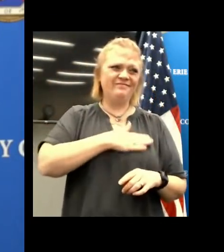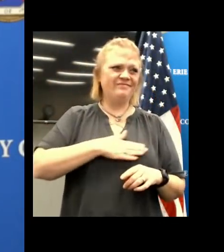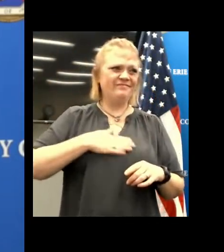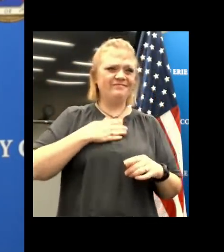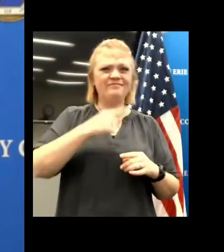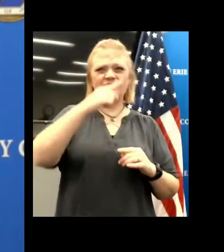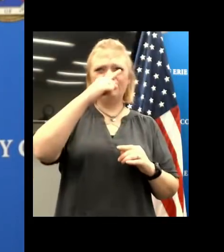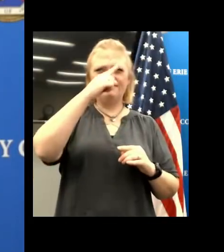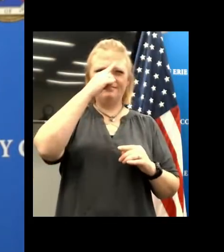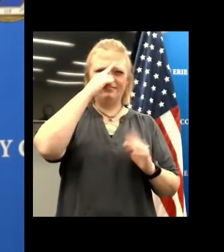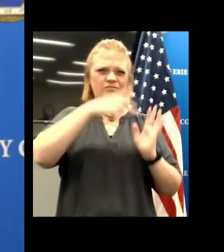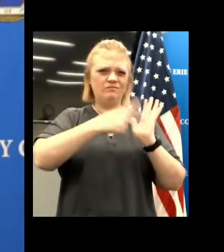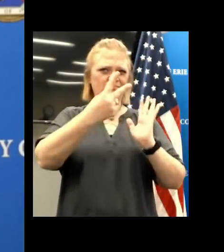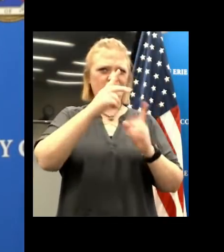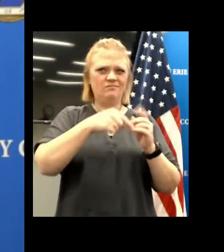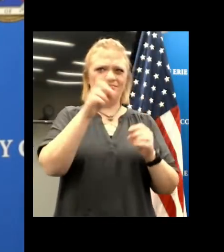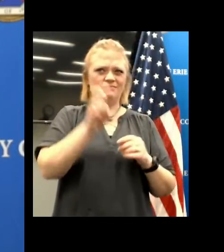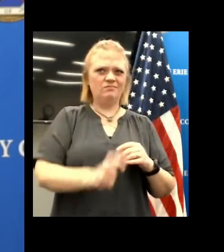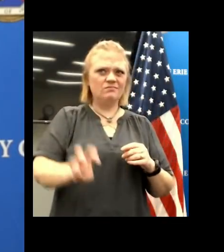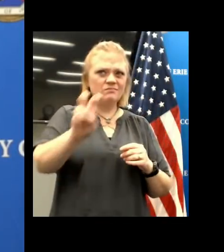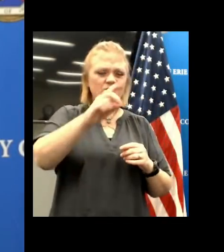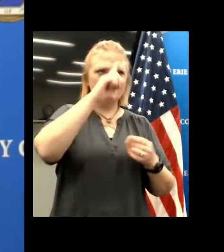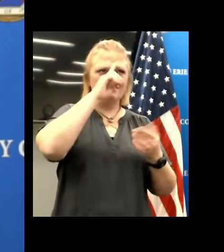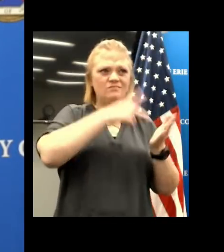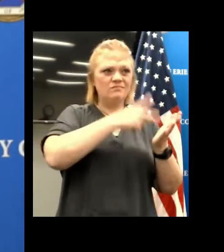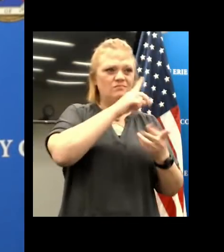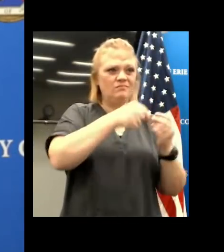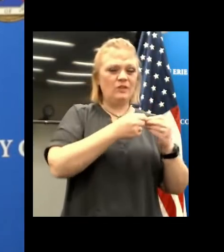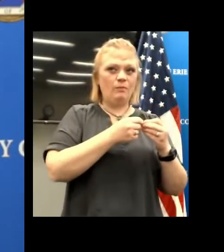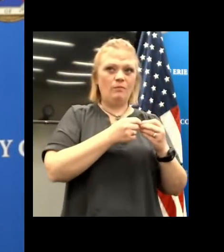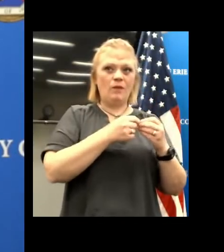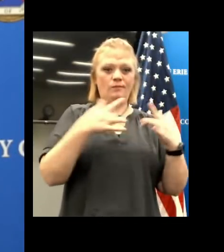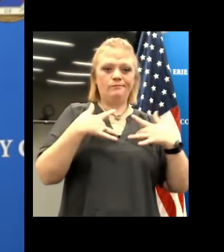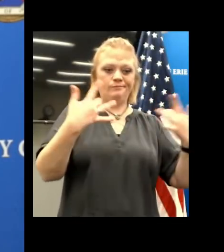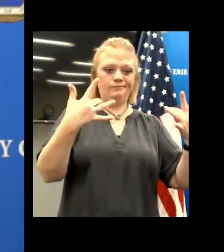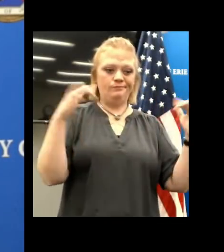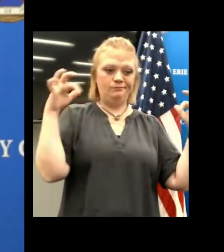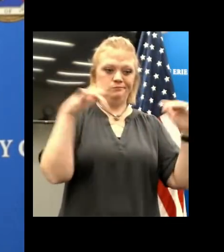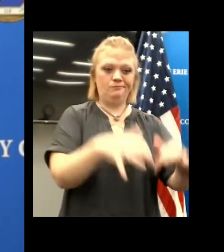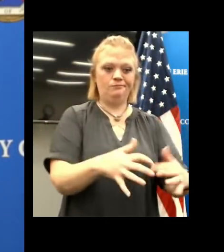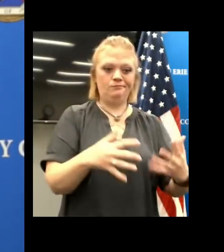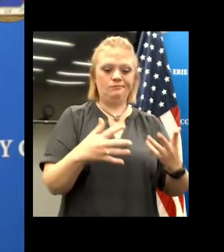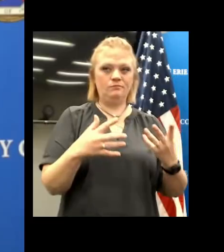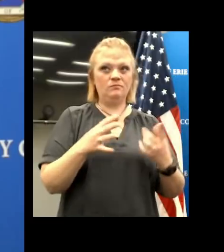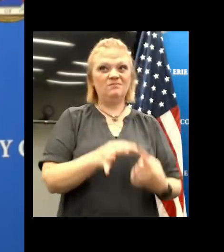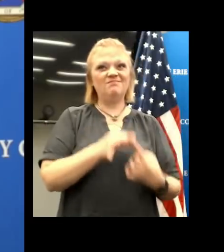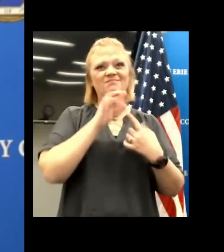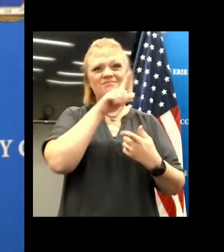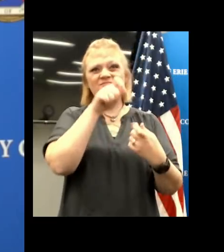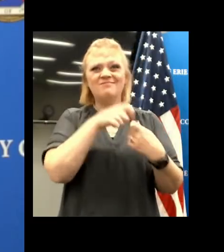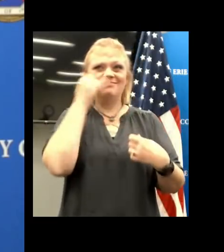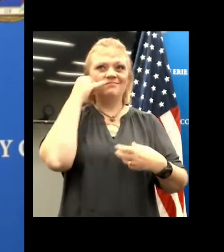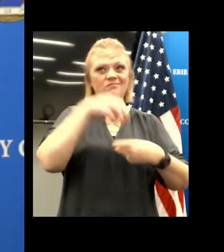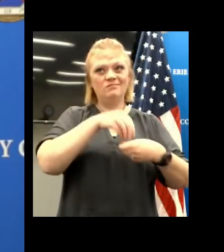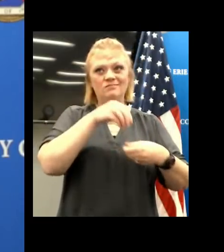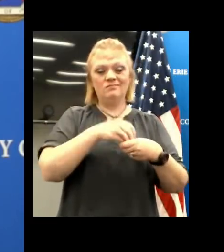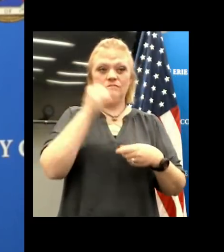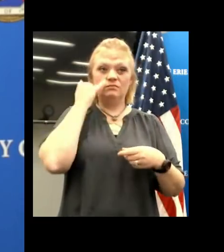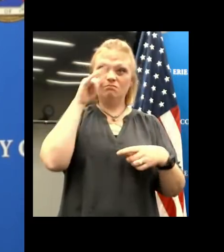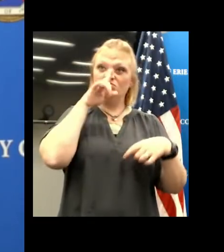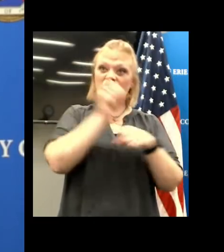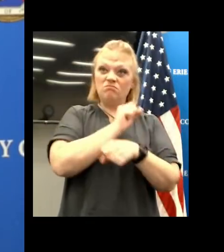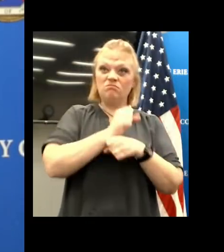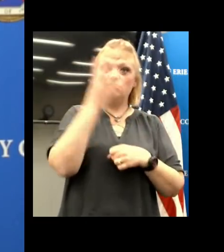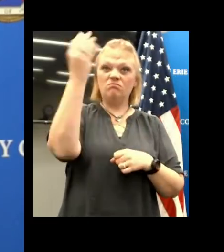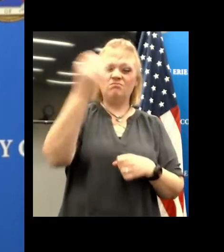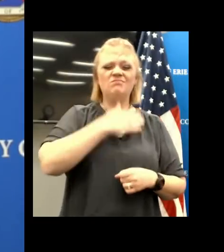think twice about traveling. Think twice about going to gatherings, especially gatherings inside. And if you do go out,